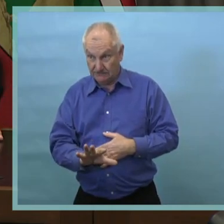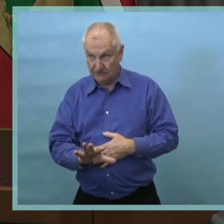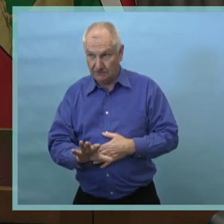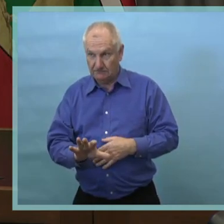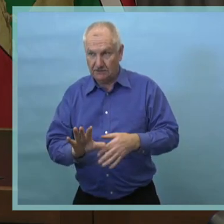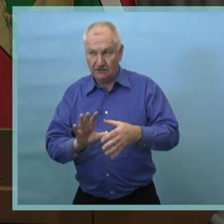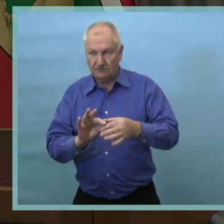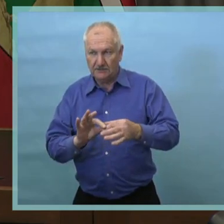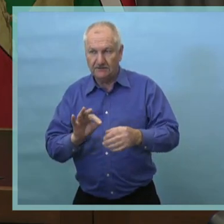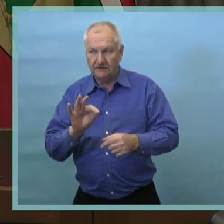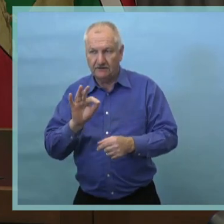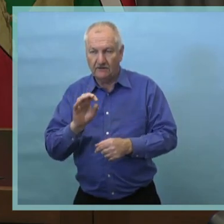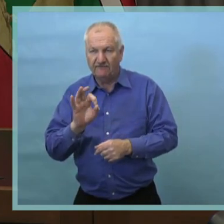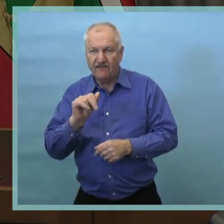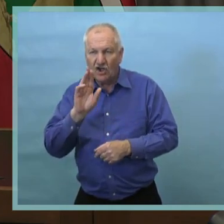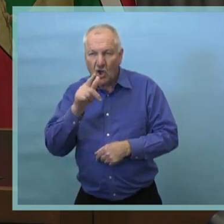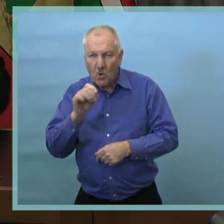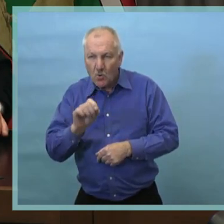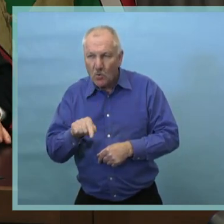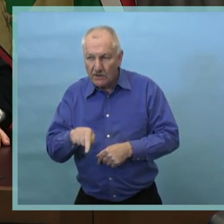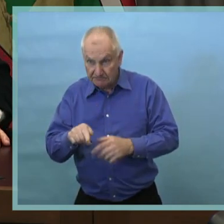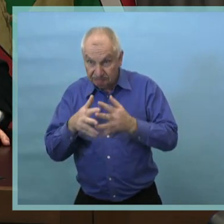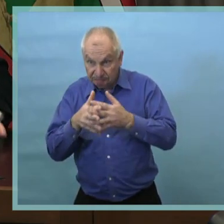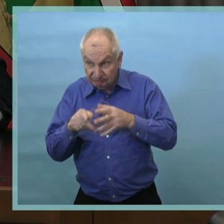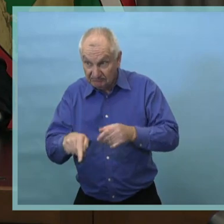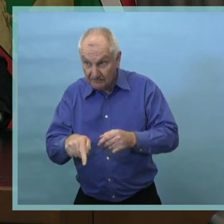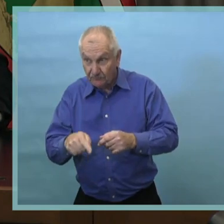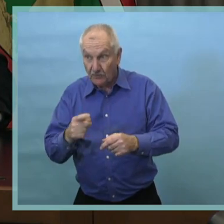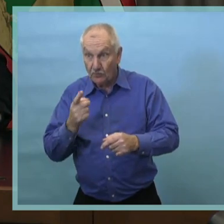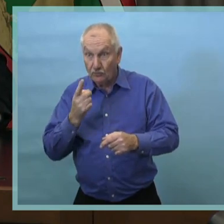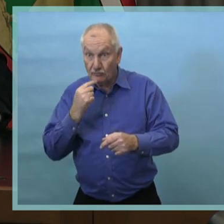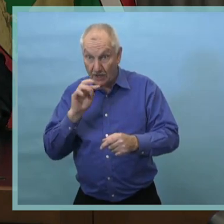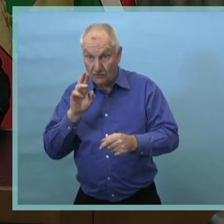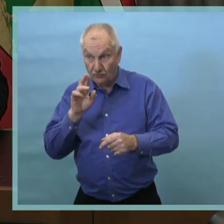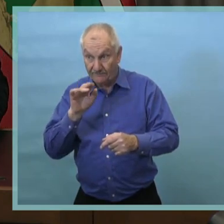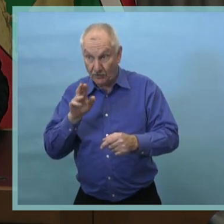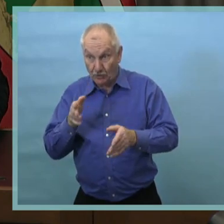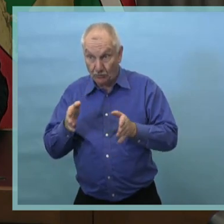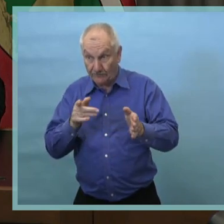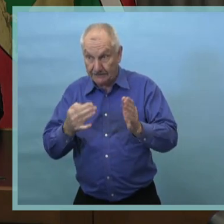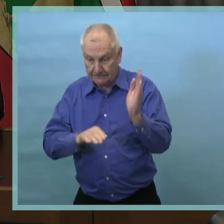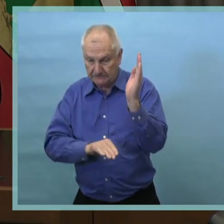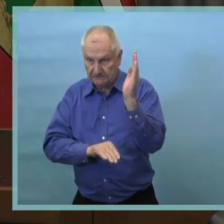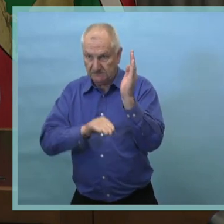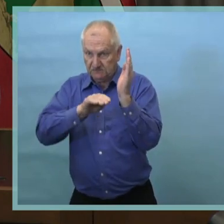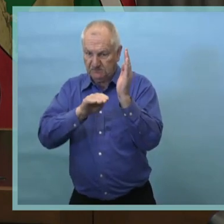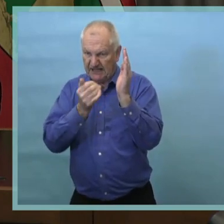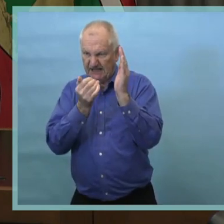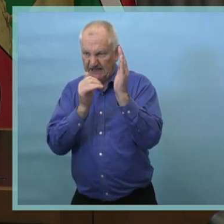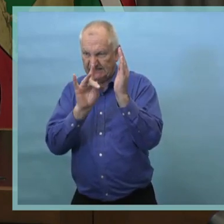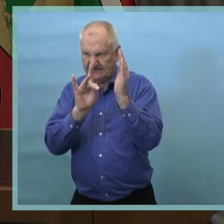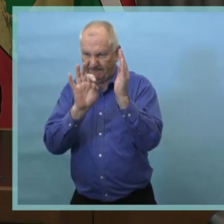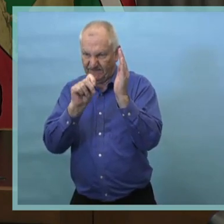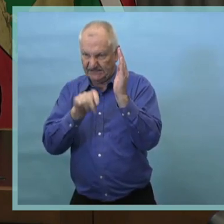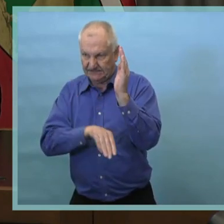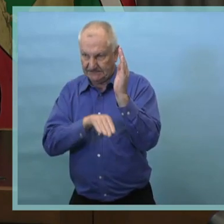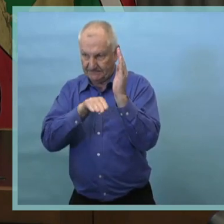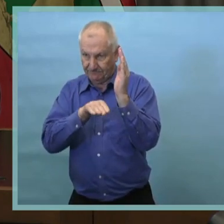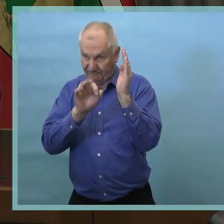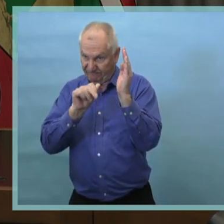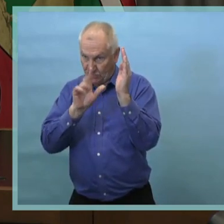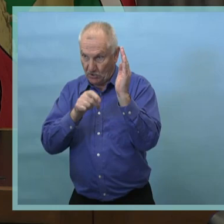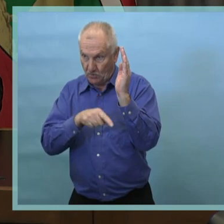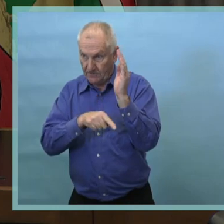Fargo. So as of today, the Red River is at 18.2 feet in Fargo, or entirely within its